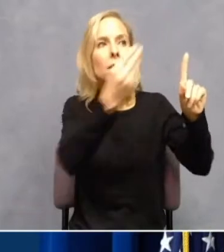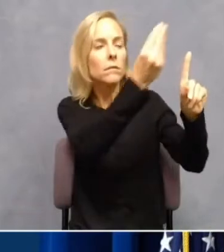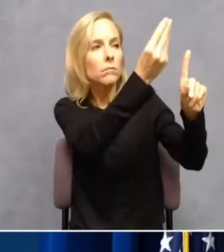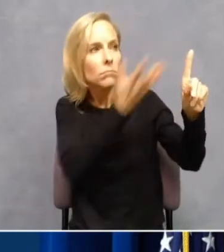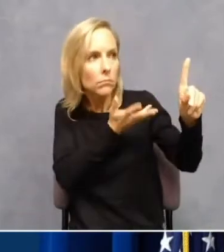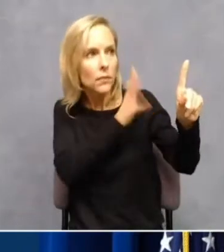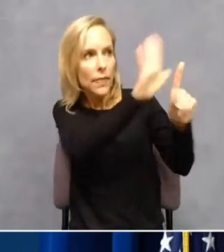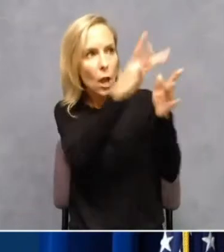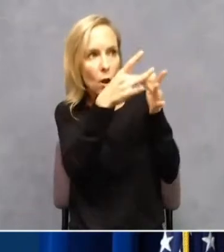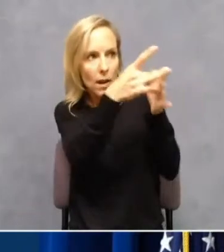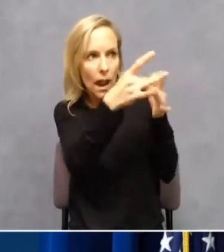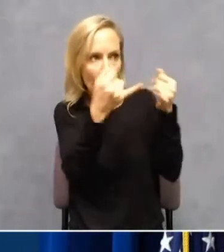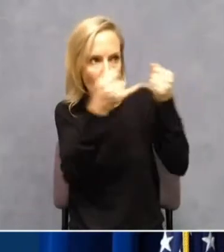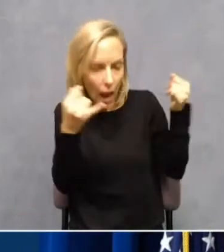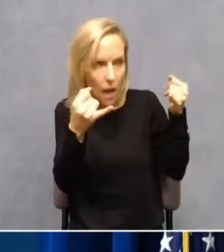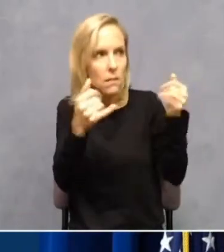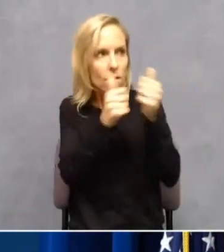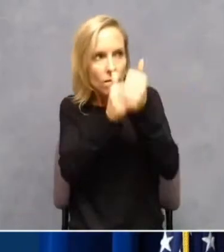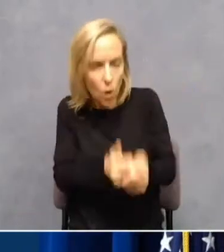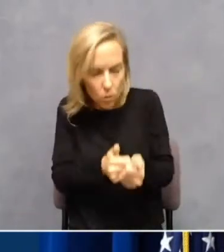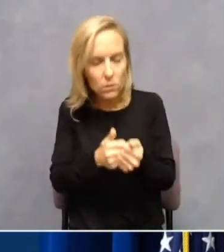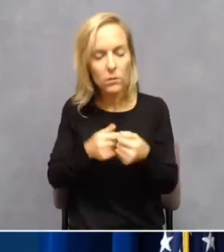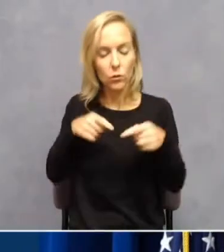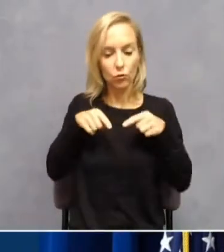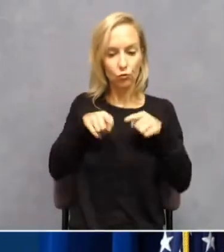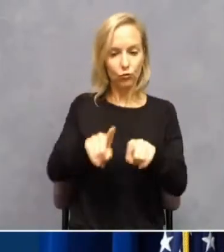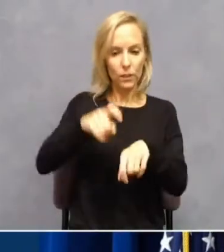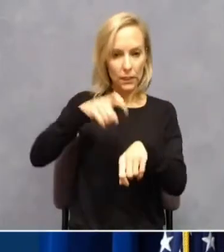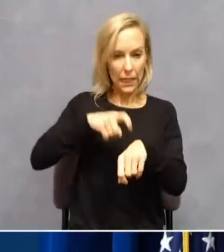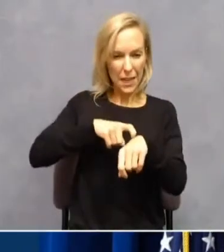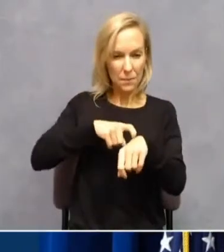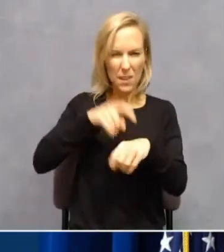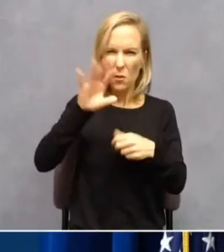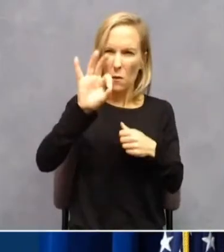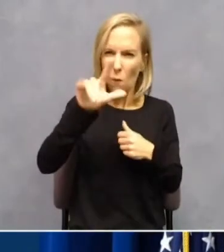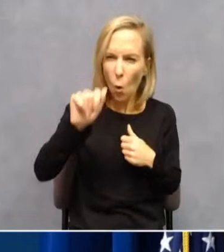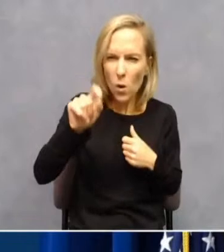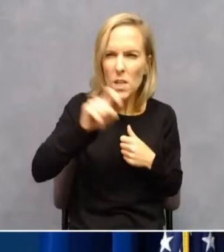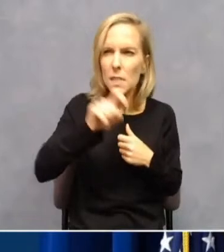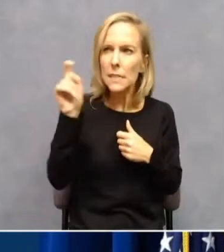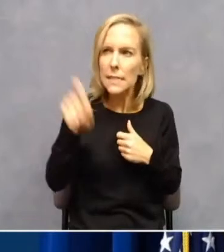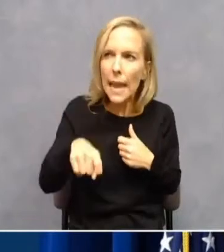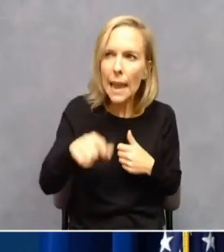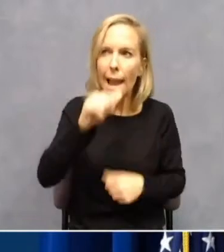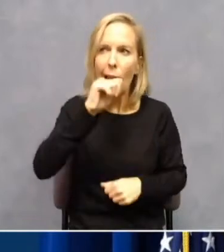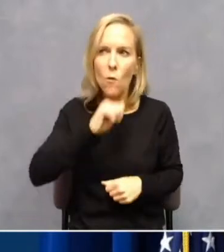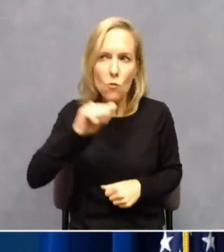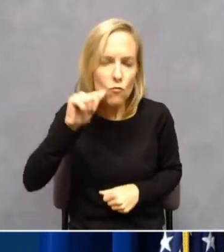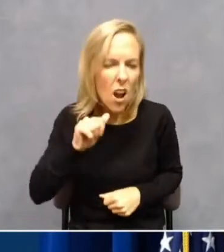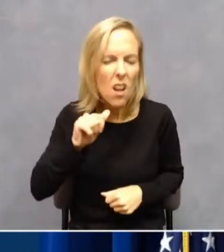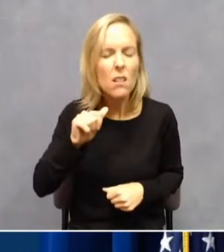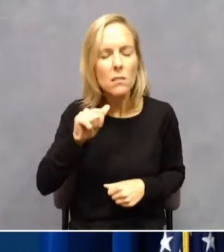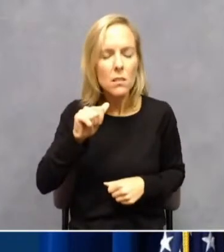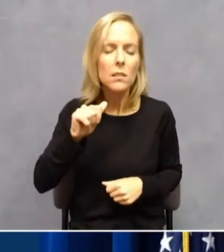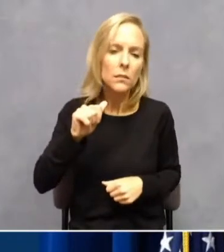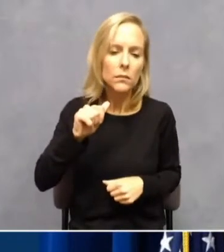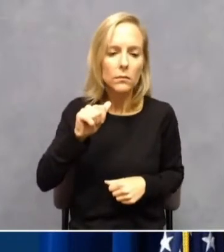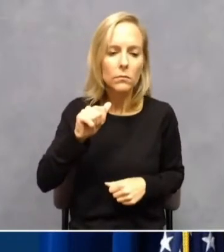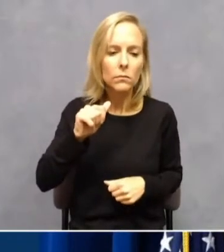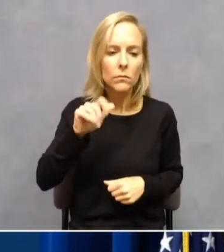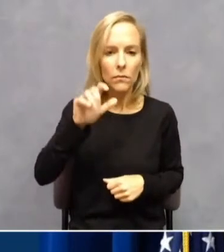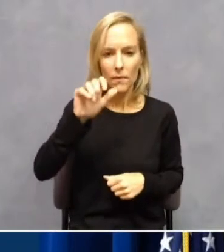there. During that time, it was Florida, it was Texas, Arizona, and to some degree,